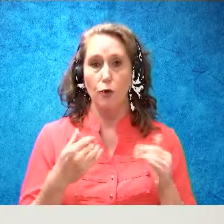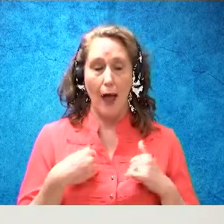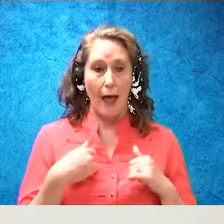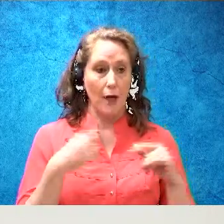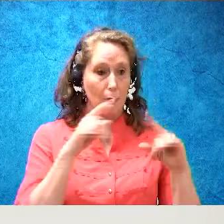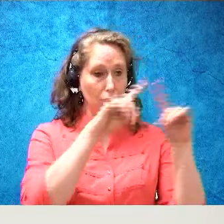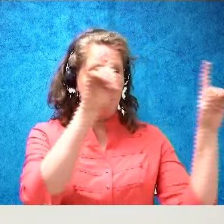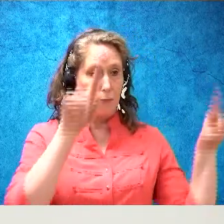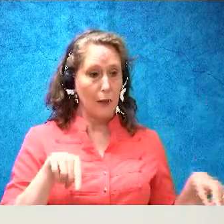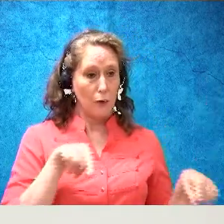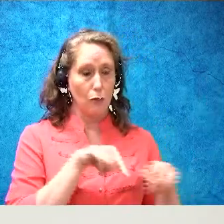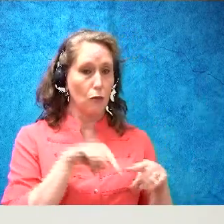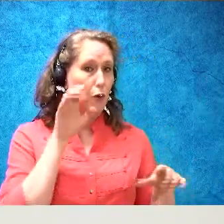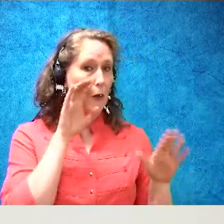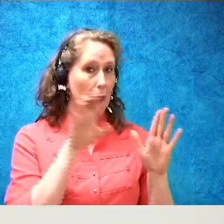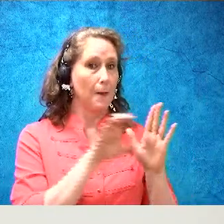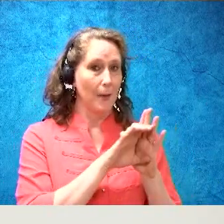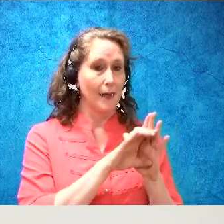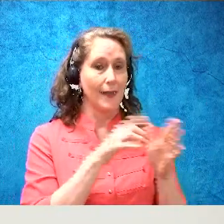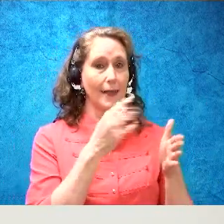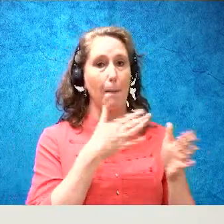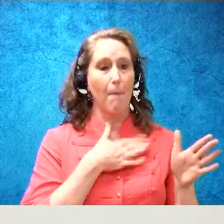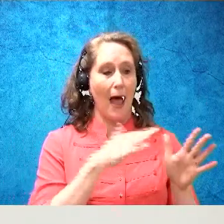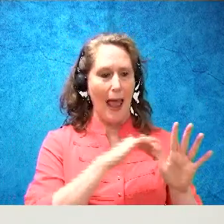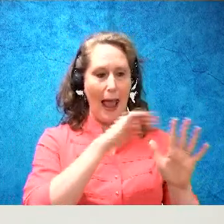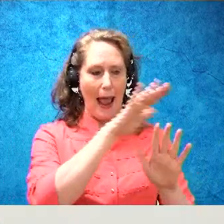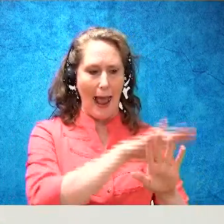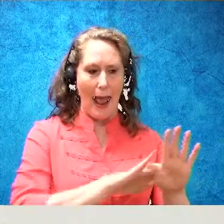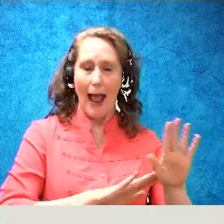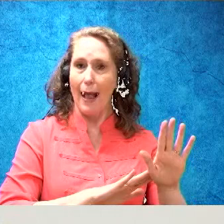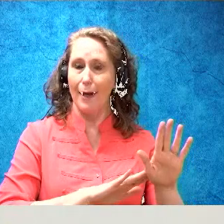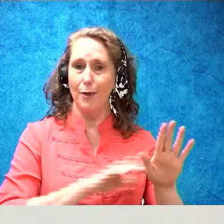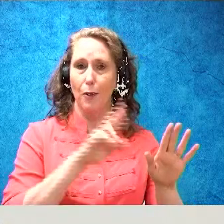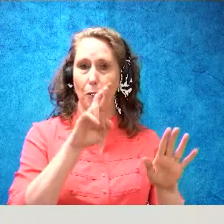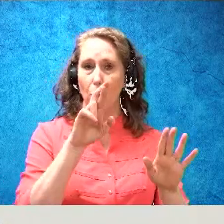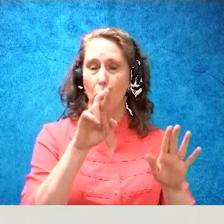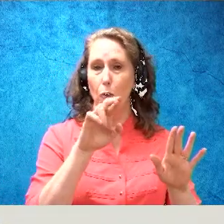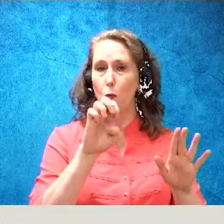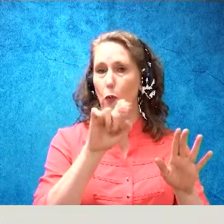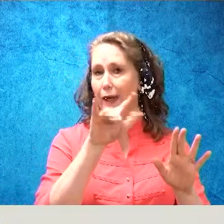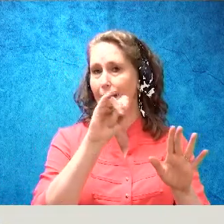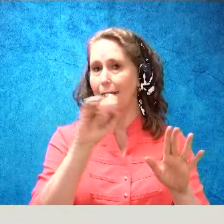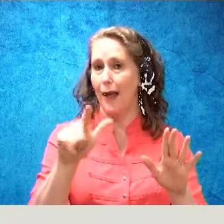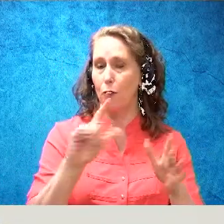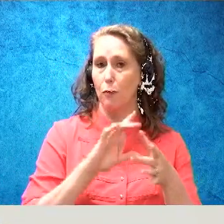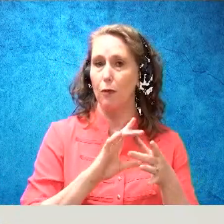here. This is my retelling hand. Have you ever heard of a 5-finger retell?